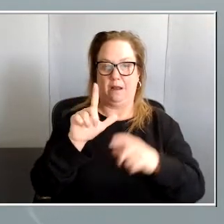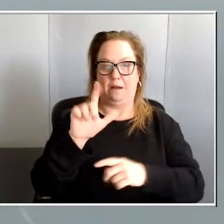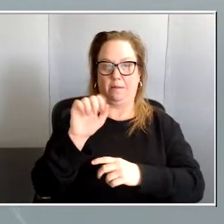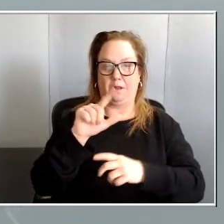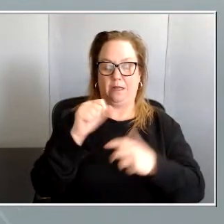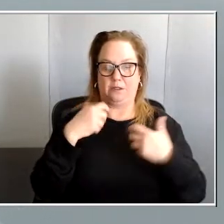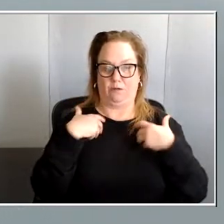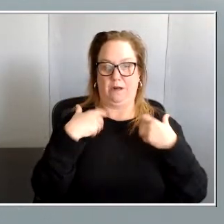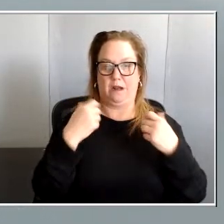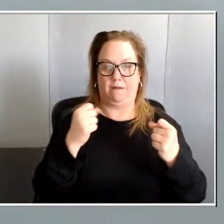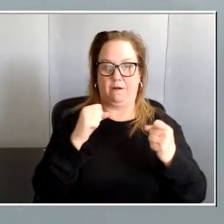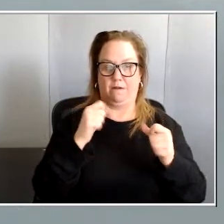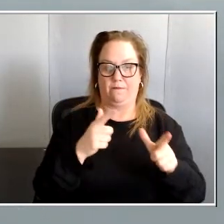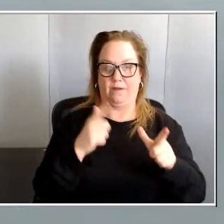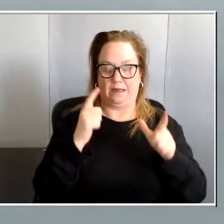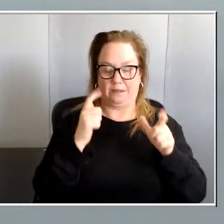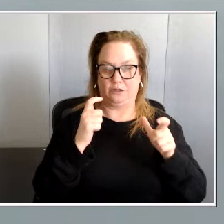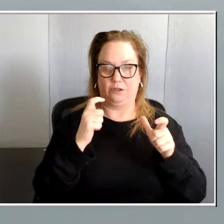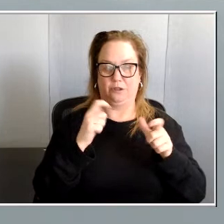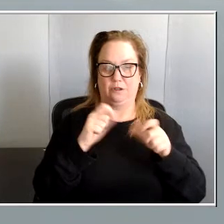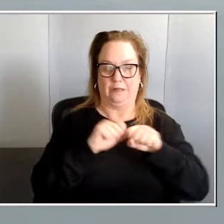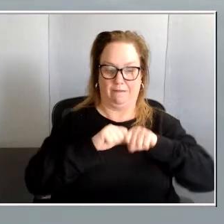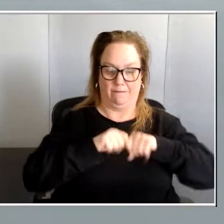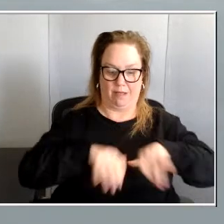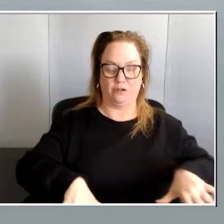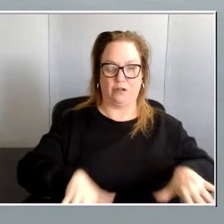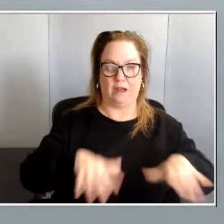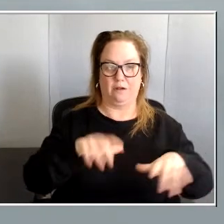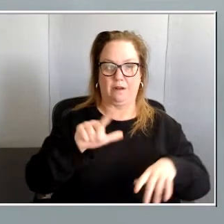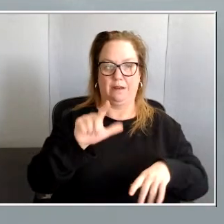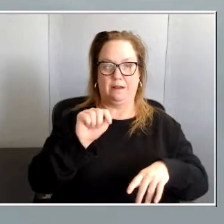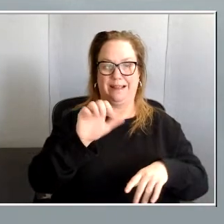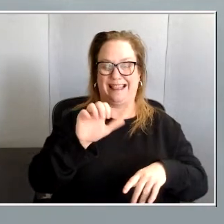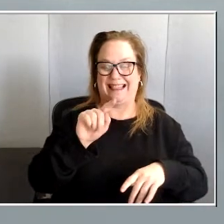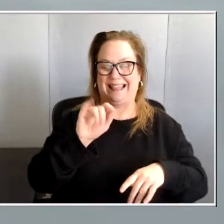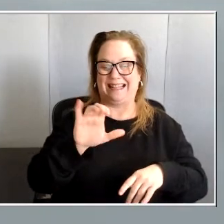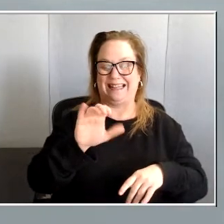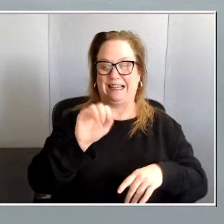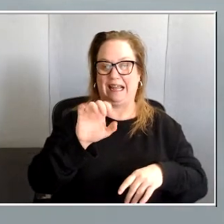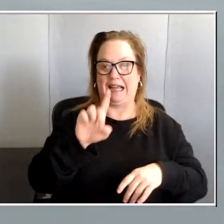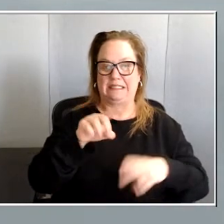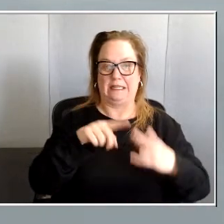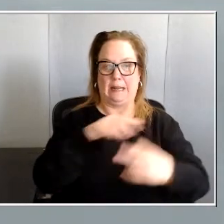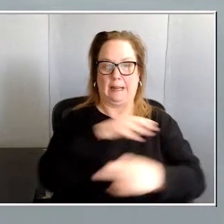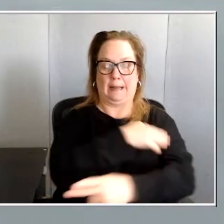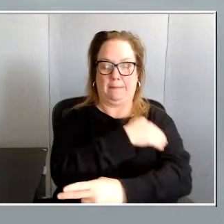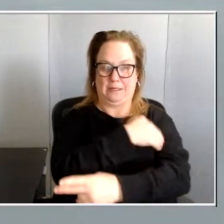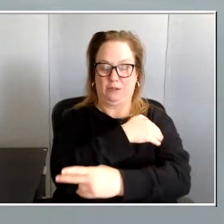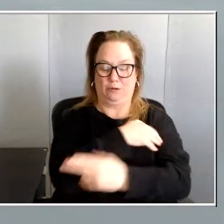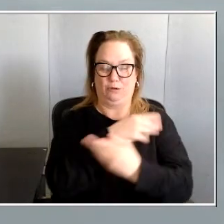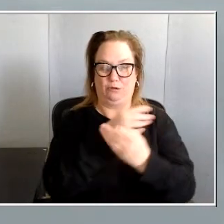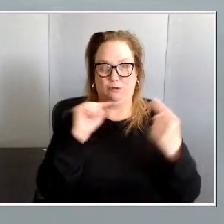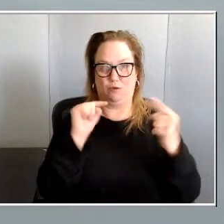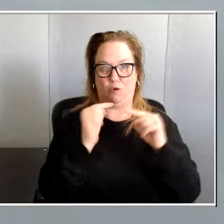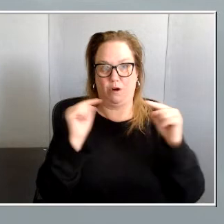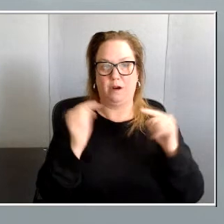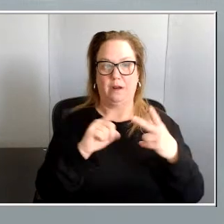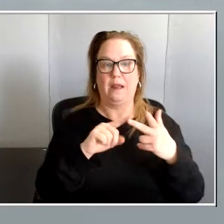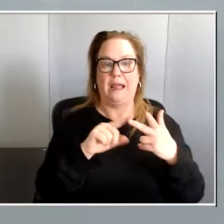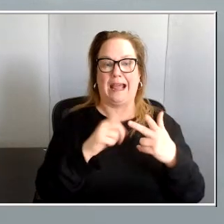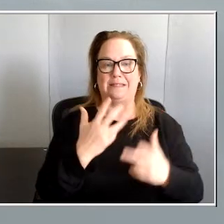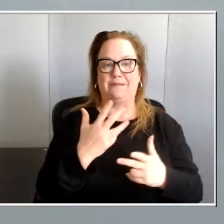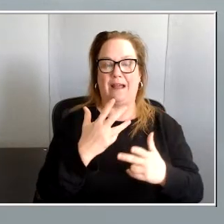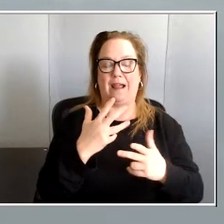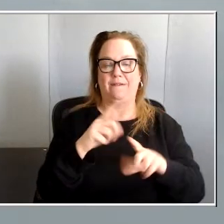faster and kind of flush out lactic acid and muscle soreness in there. It has 5 different inflatable areas